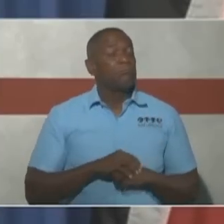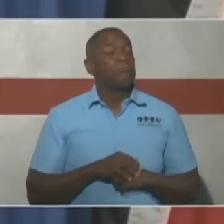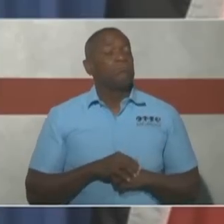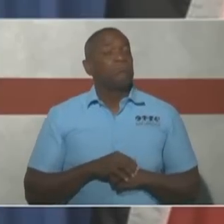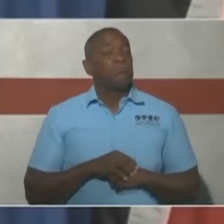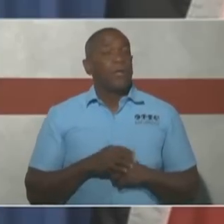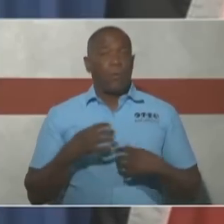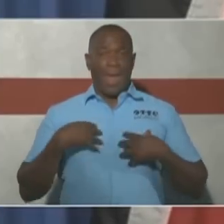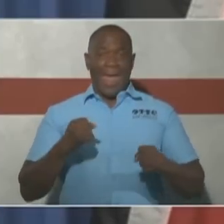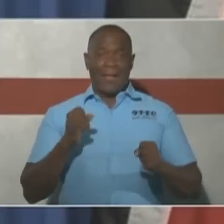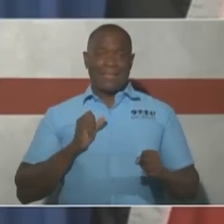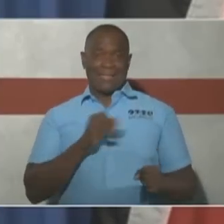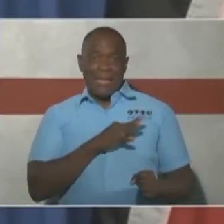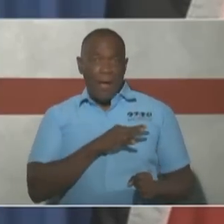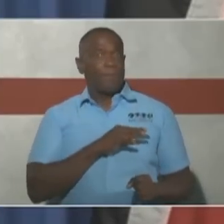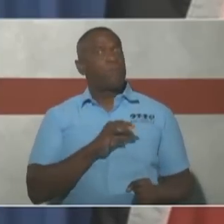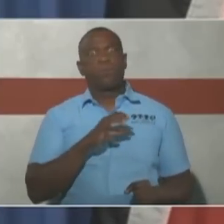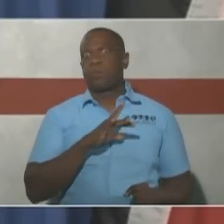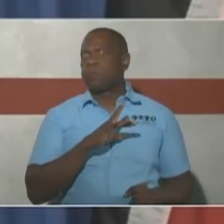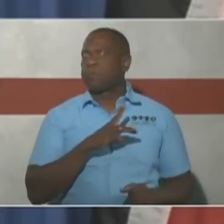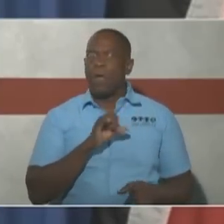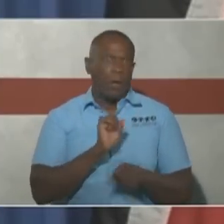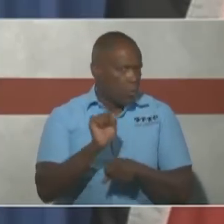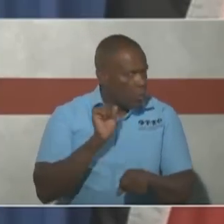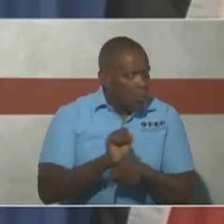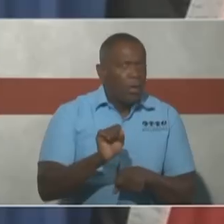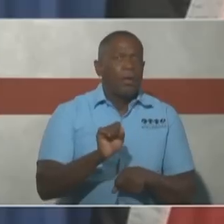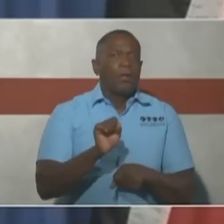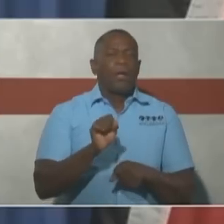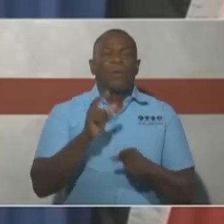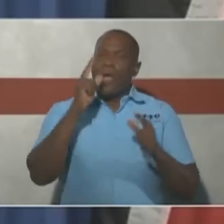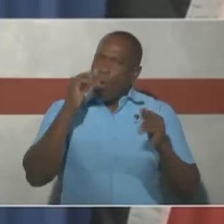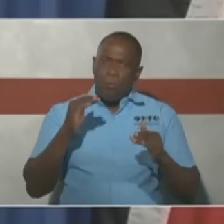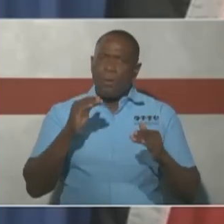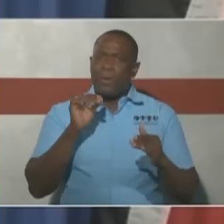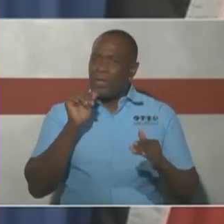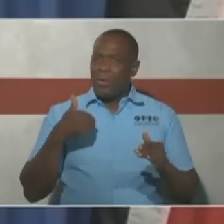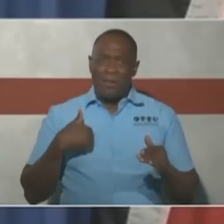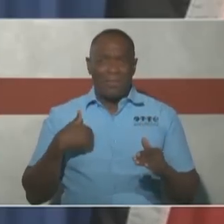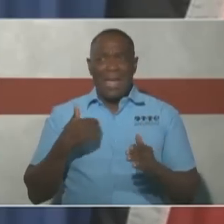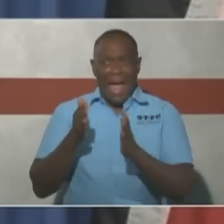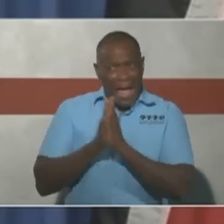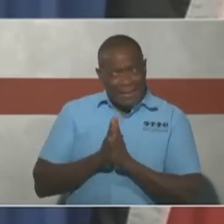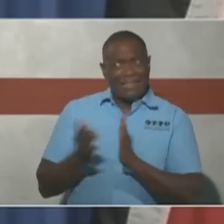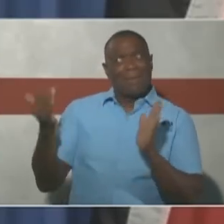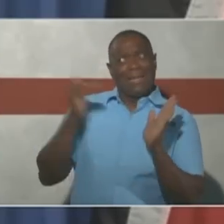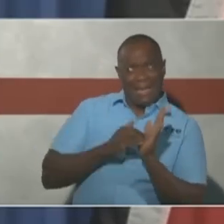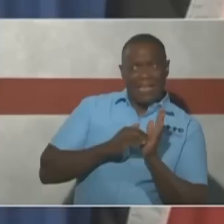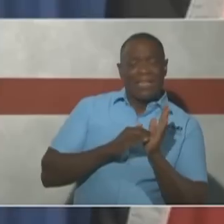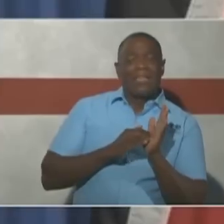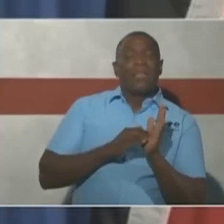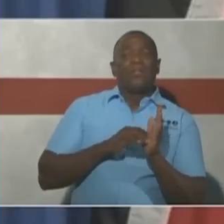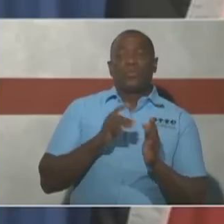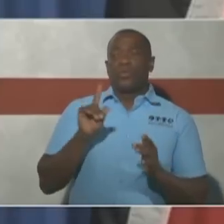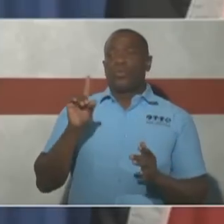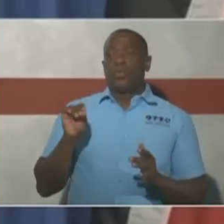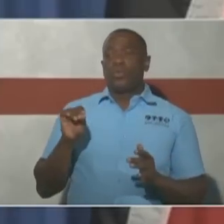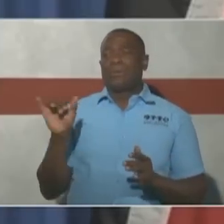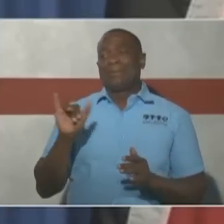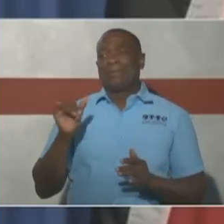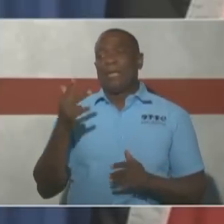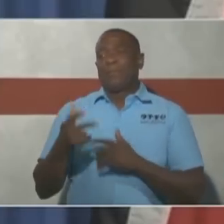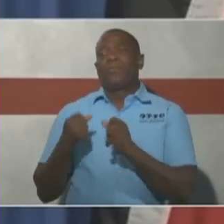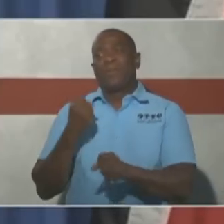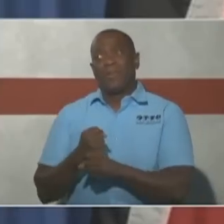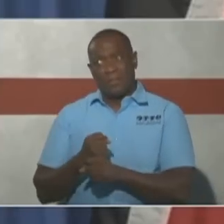We are managing COVID largely with a serious input of personal decisions for protection